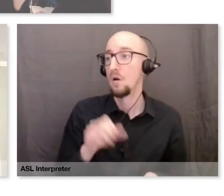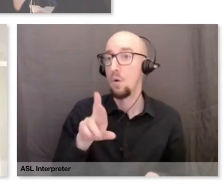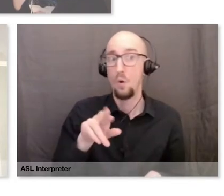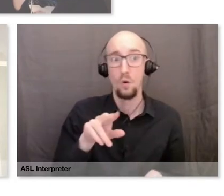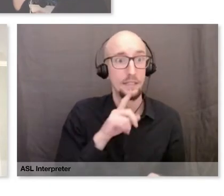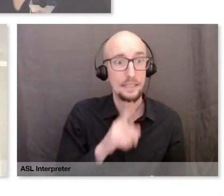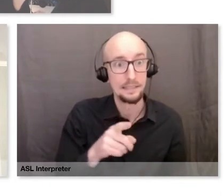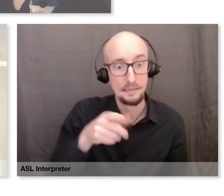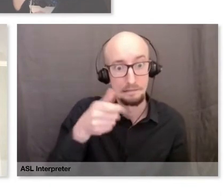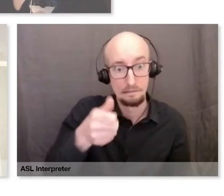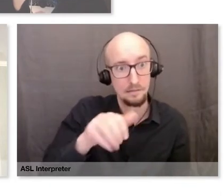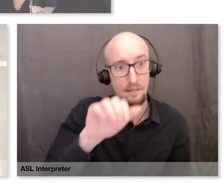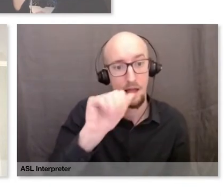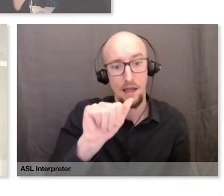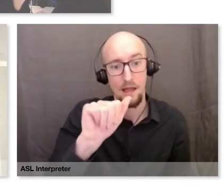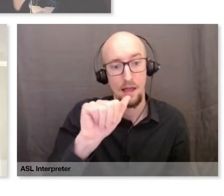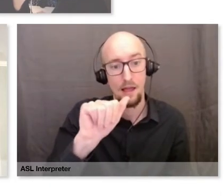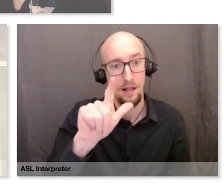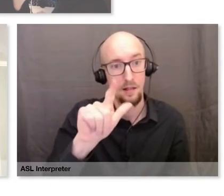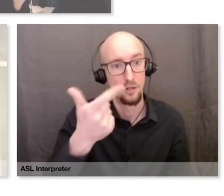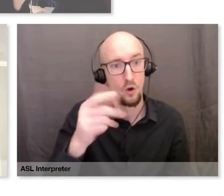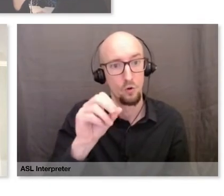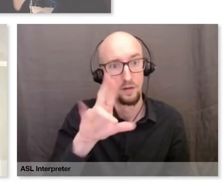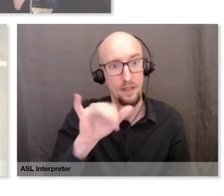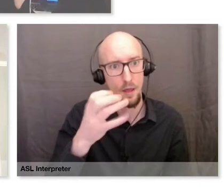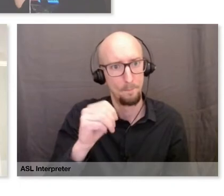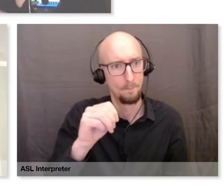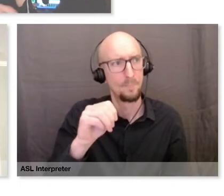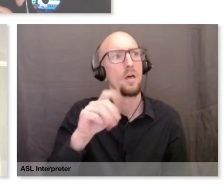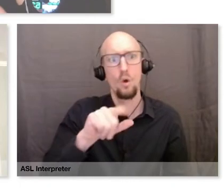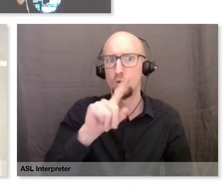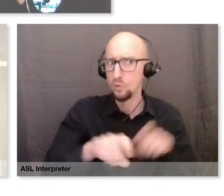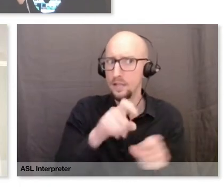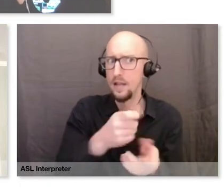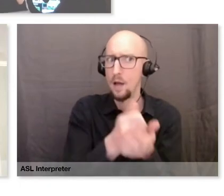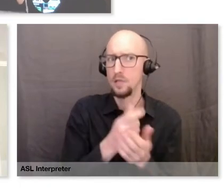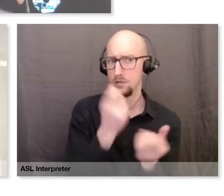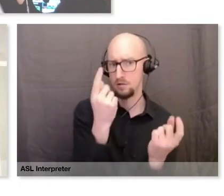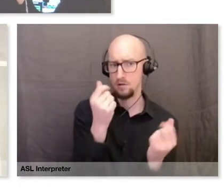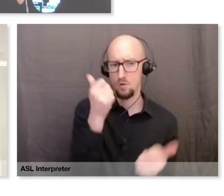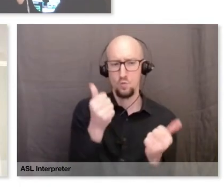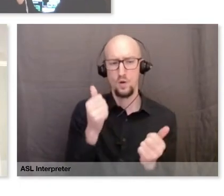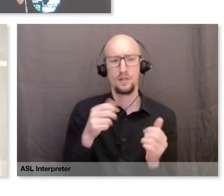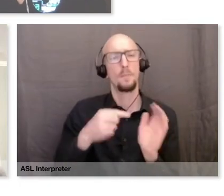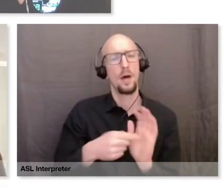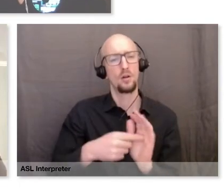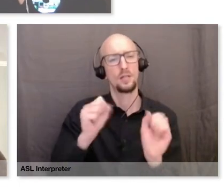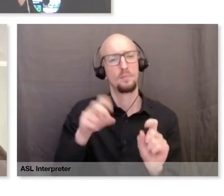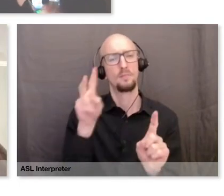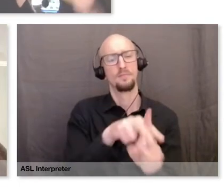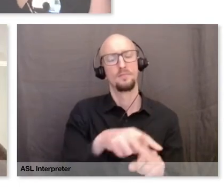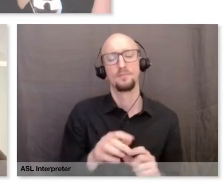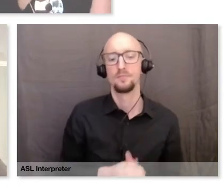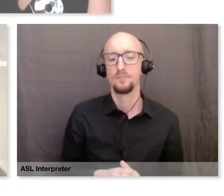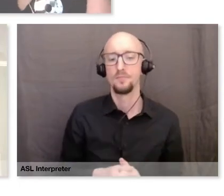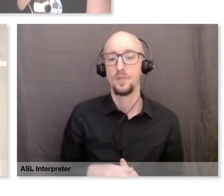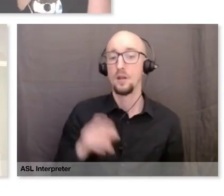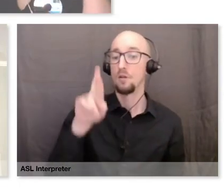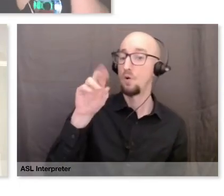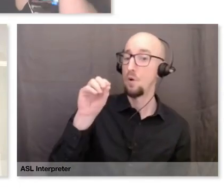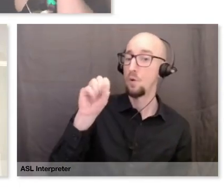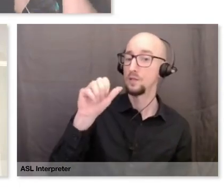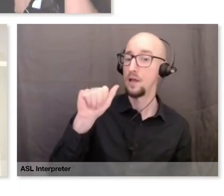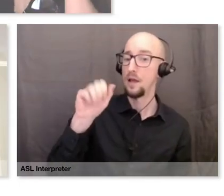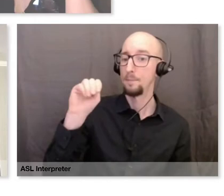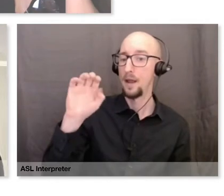go into deciding how to model what it is. And Rosa Menkman tells us that our media, you know, the media